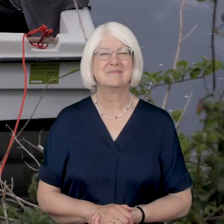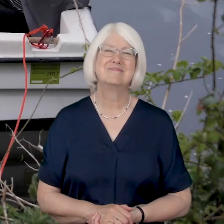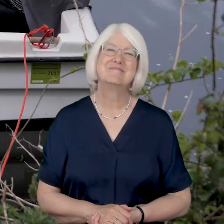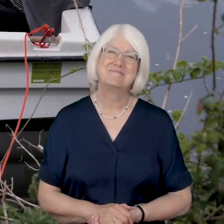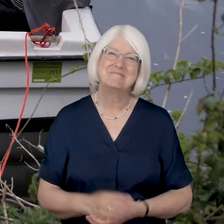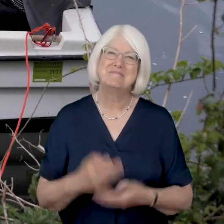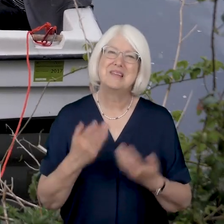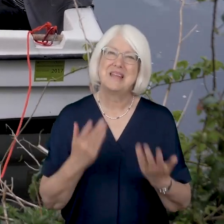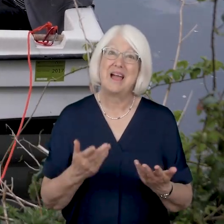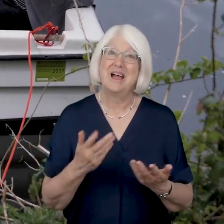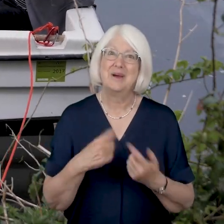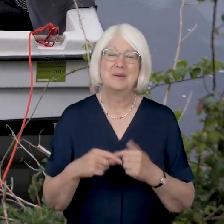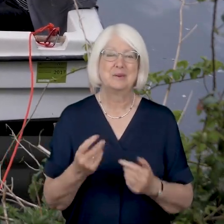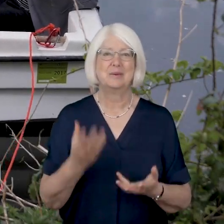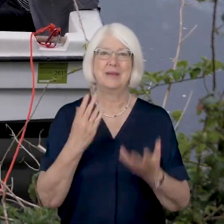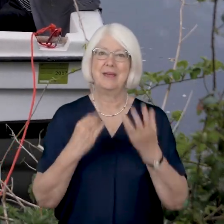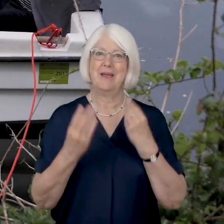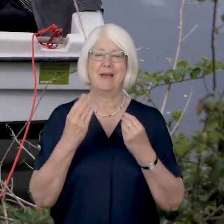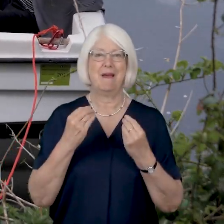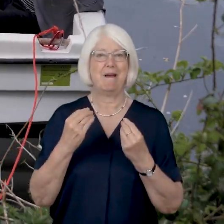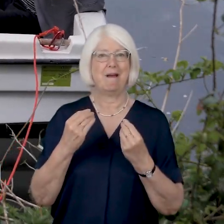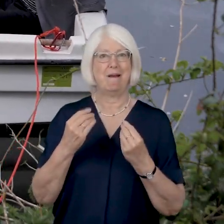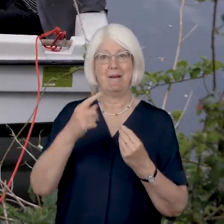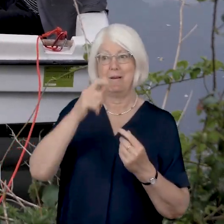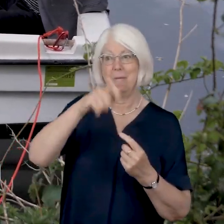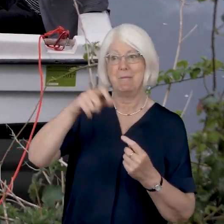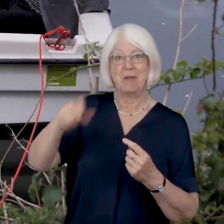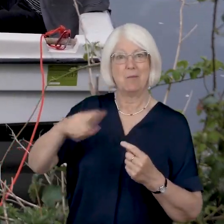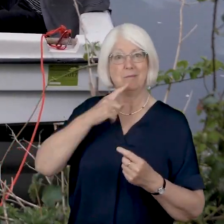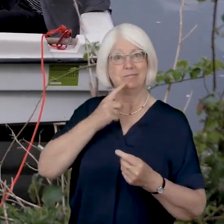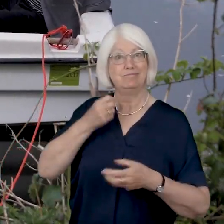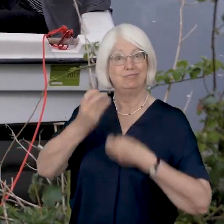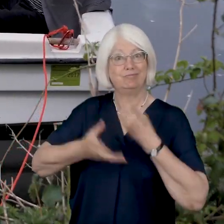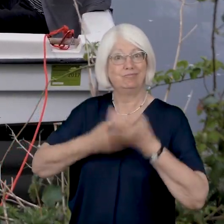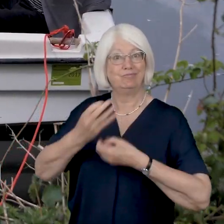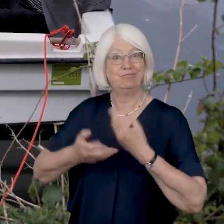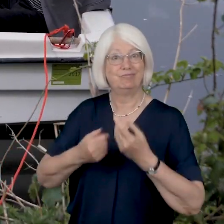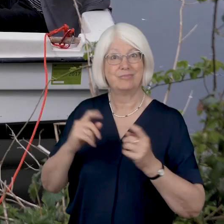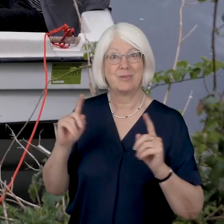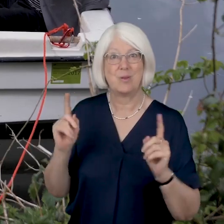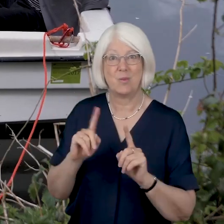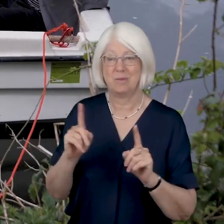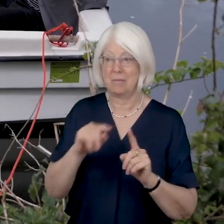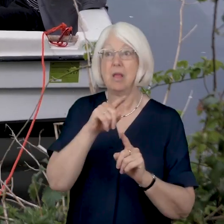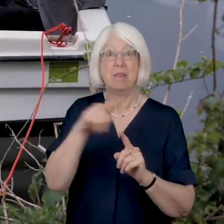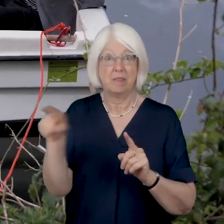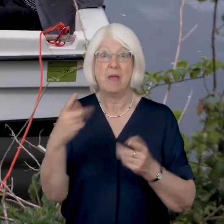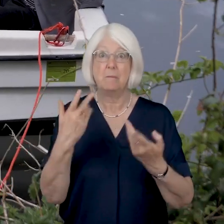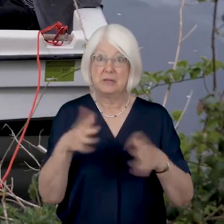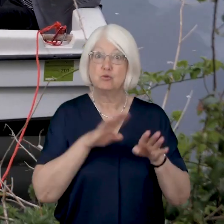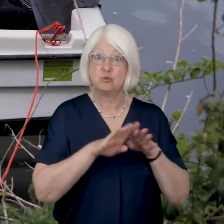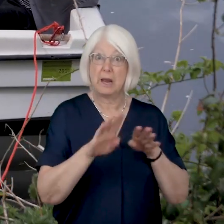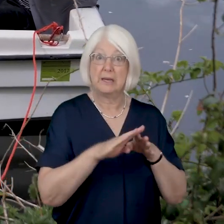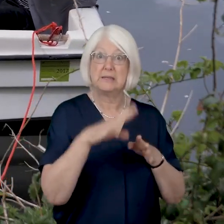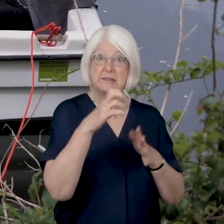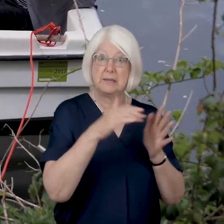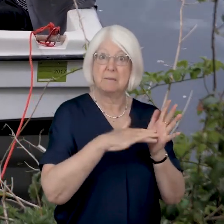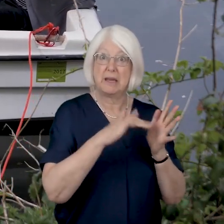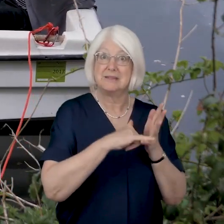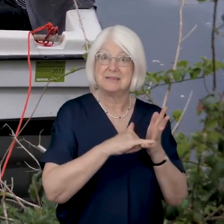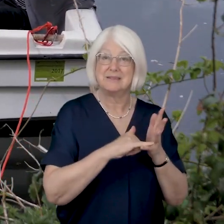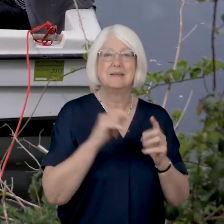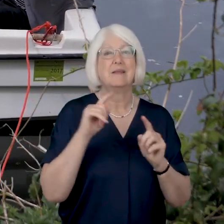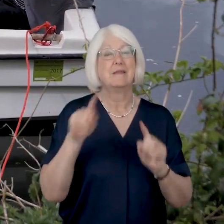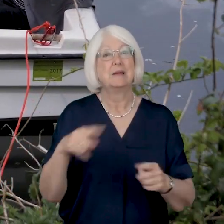And now we're going to hear some reflections from several of our pioneers, many of whom have trained with us at CMS. They're going to